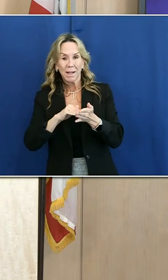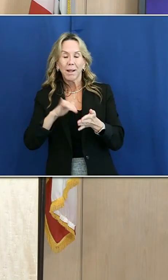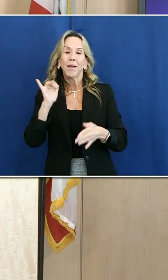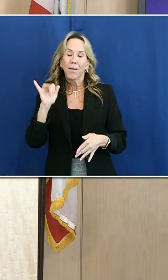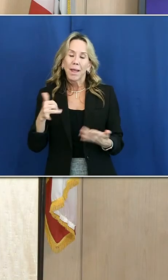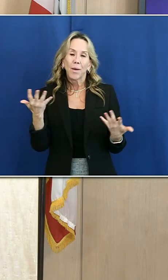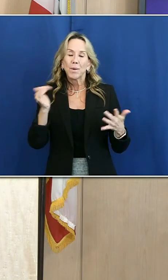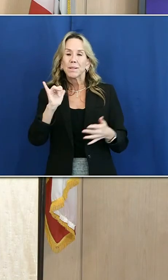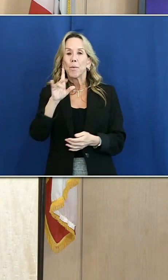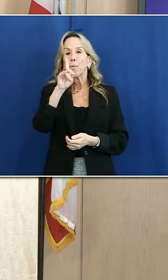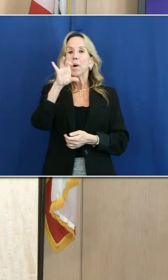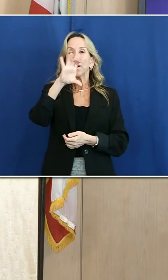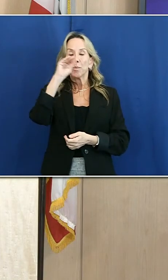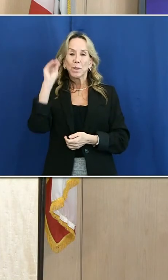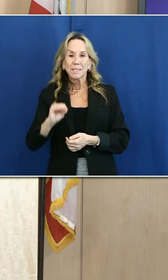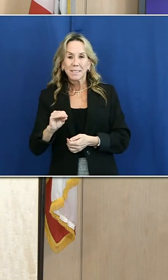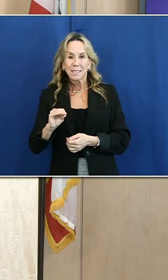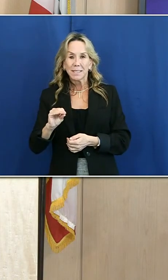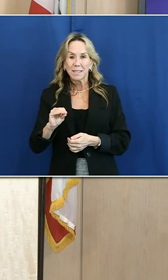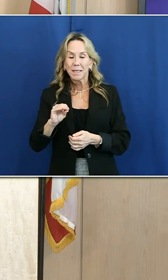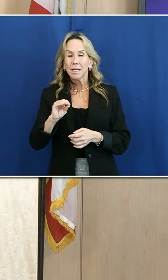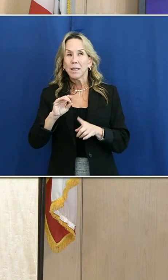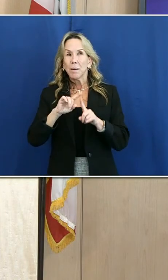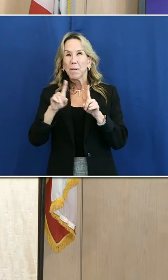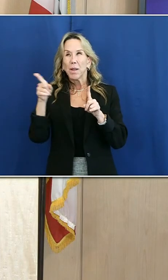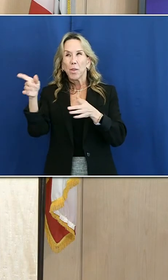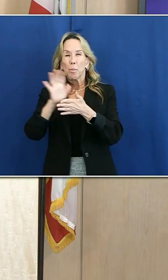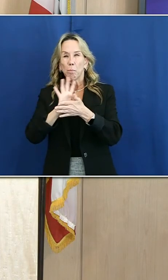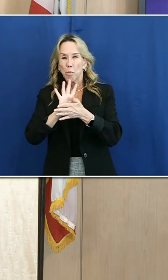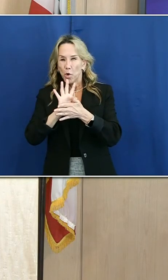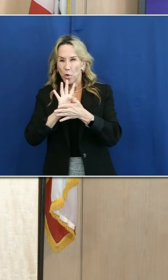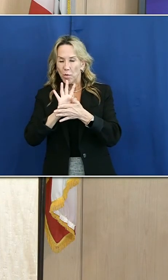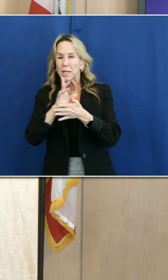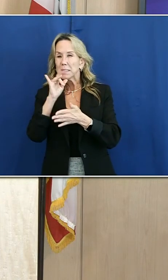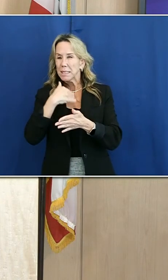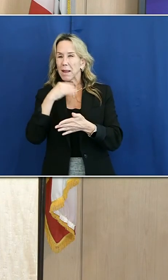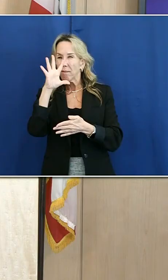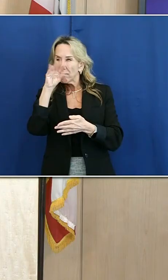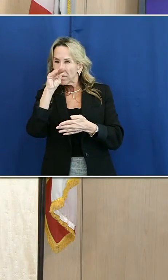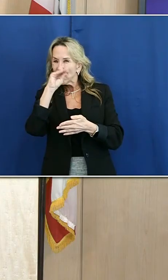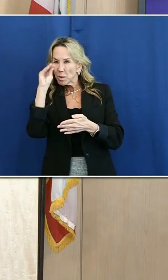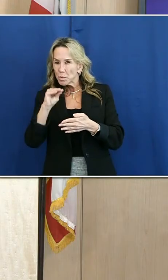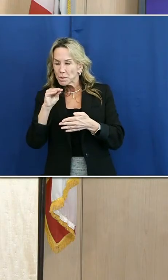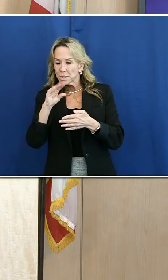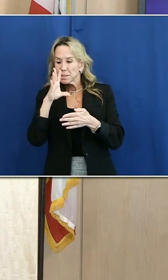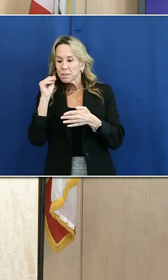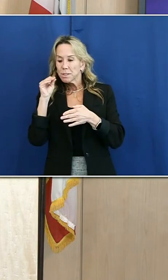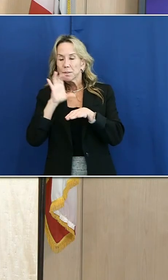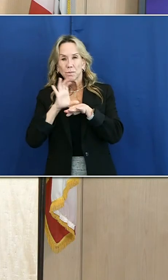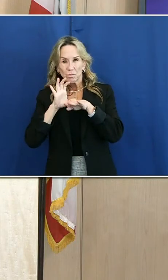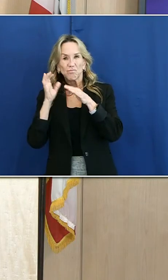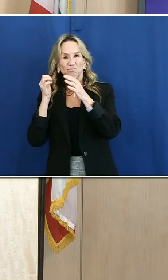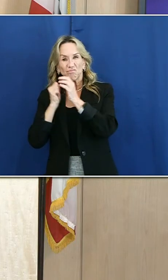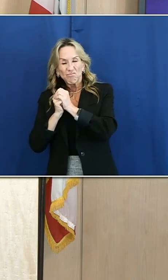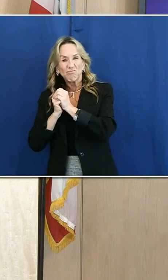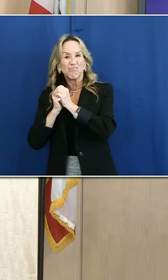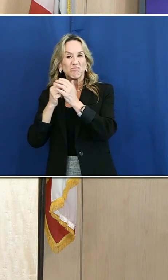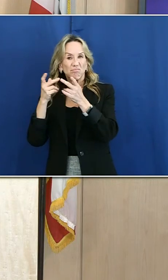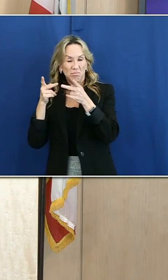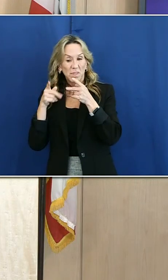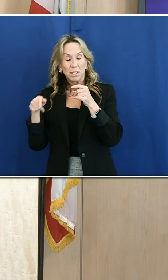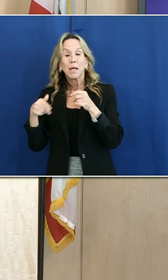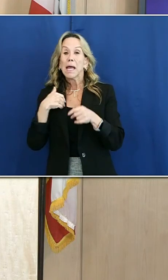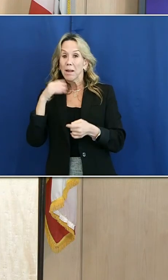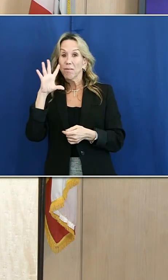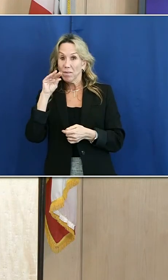with the exception of 50% of capacity for movie theaters and places of worship. This time,